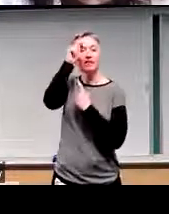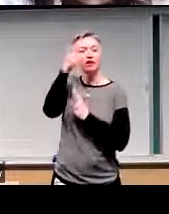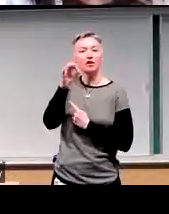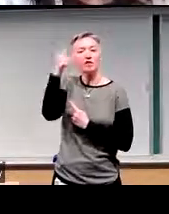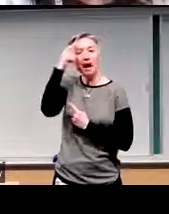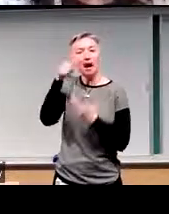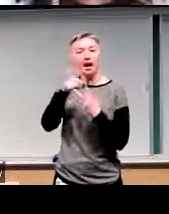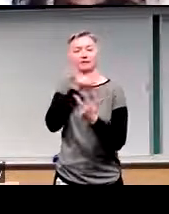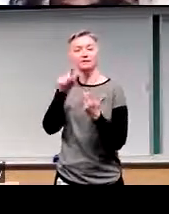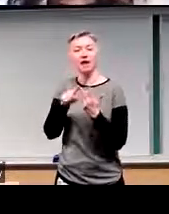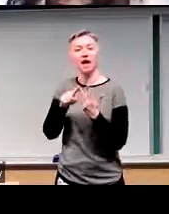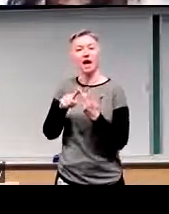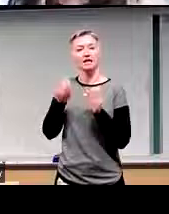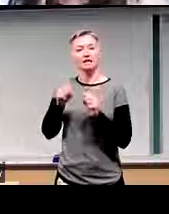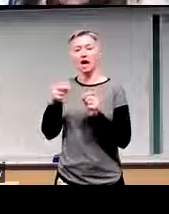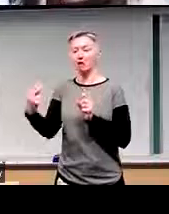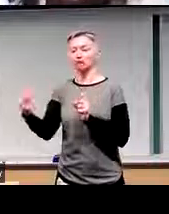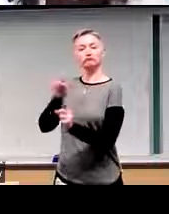and perspective taking.